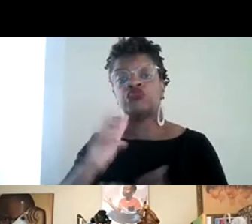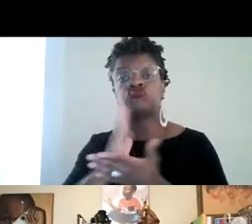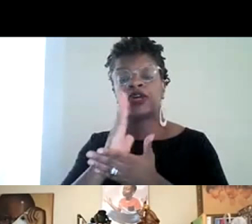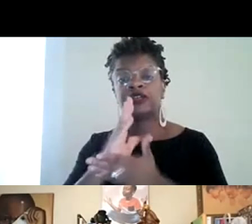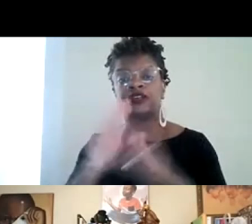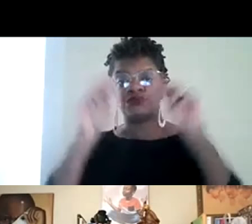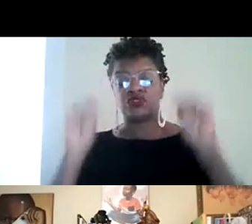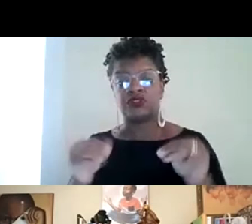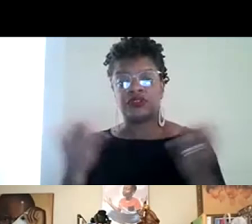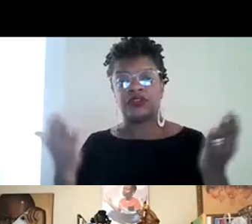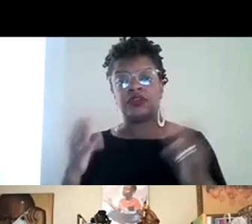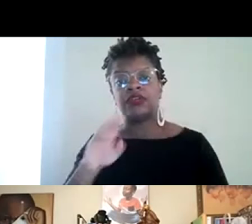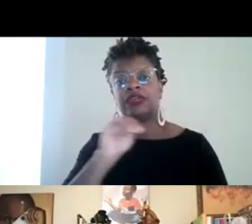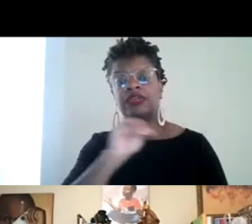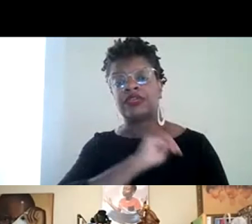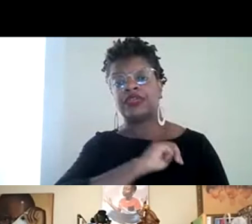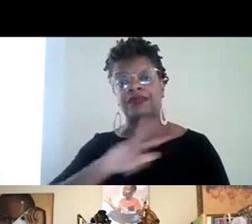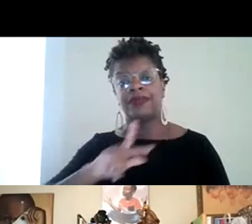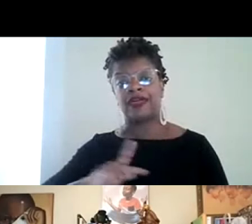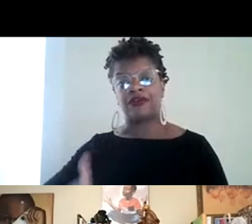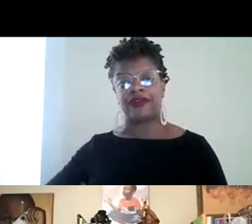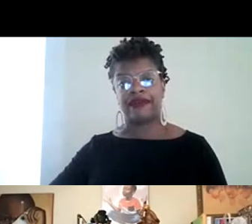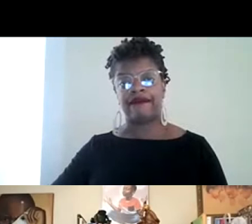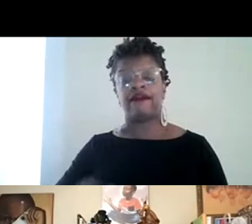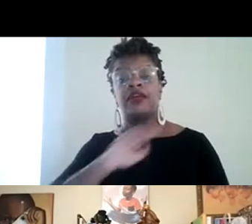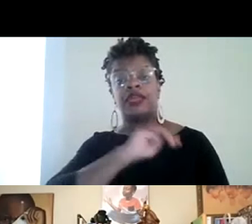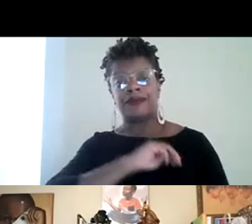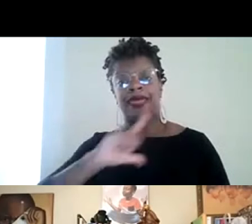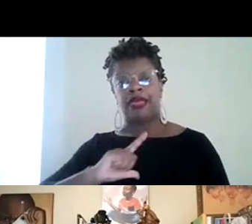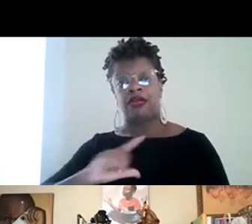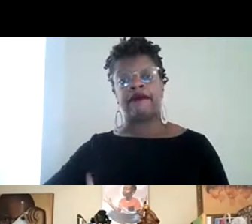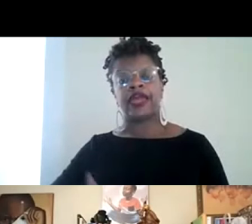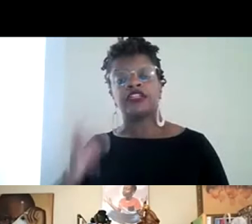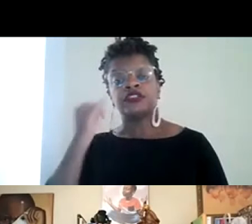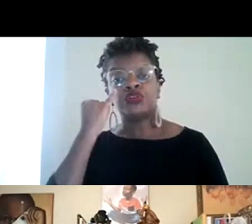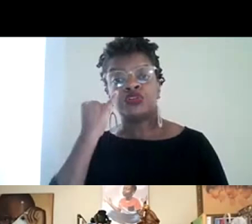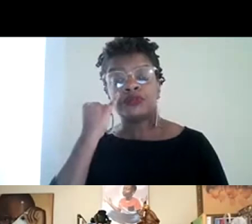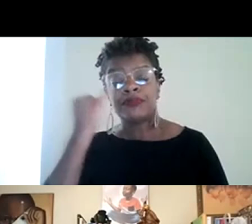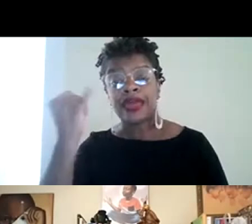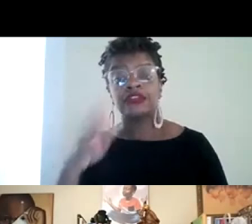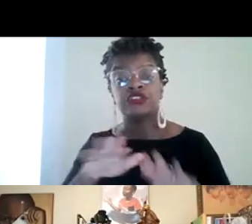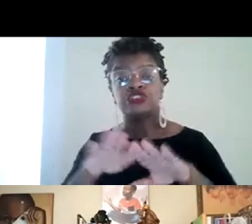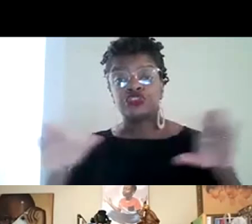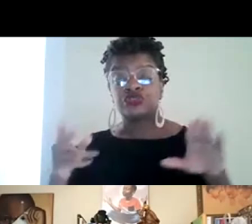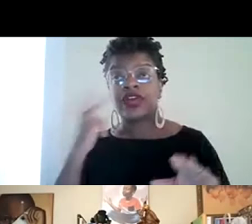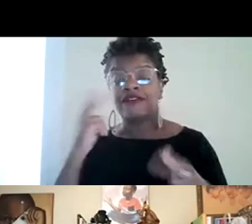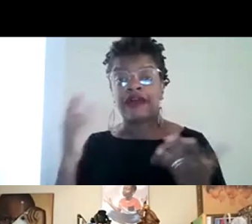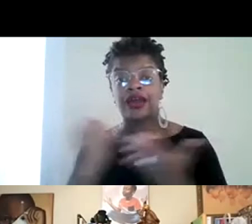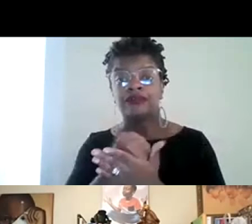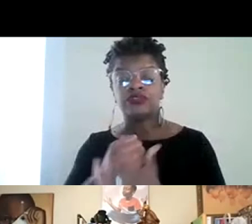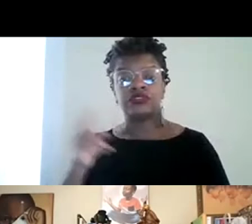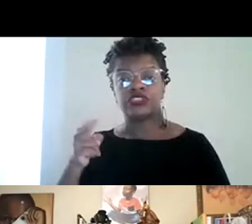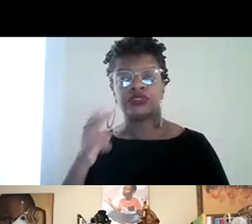of Dr. Martin Luther King. And so can you imagine a child having the opportunity to experience that history